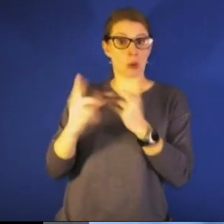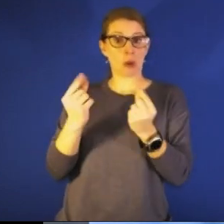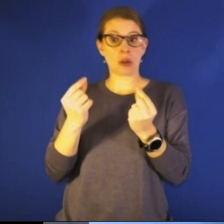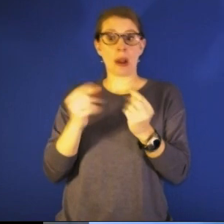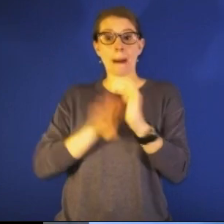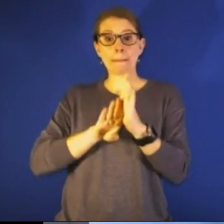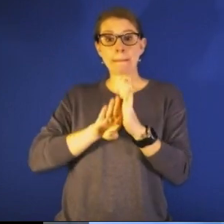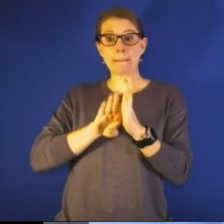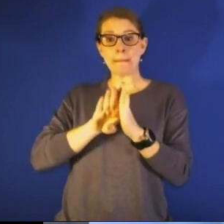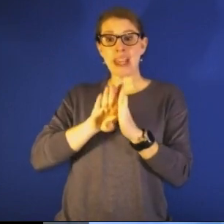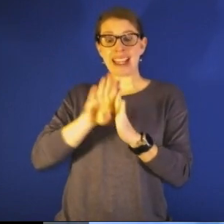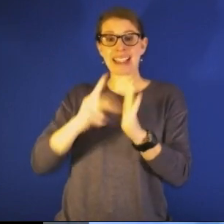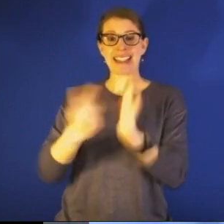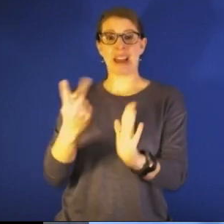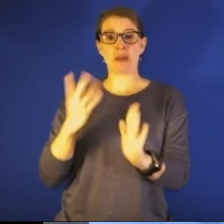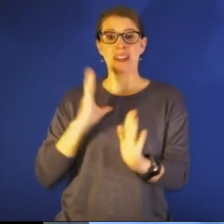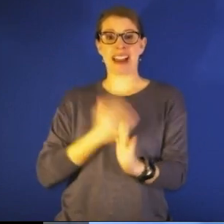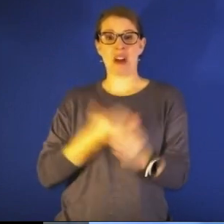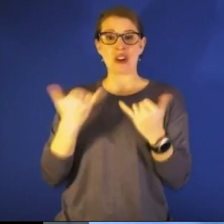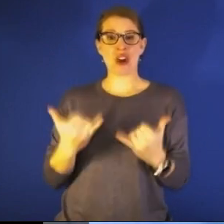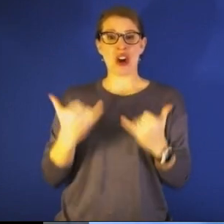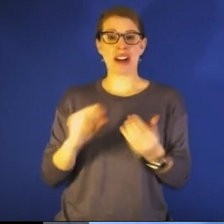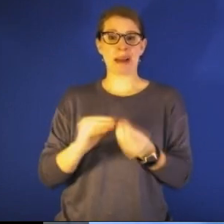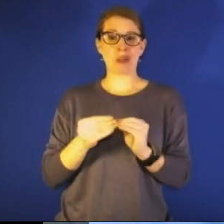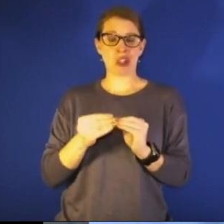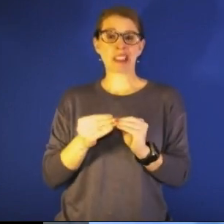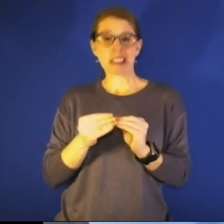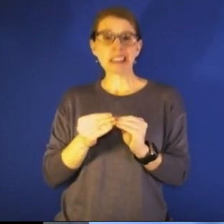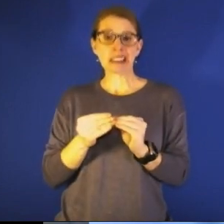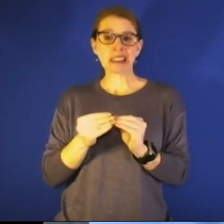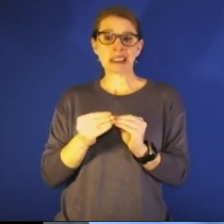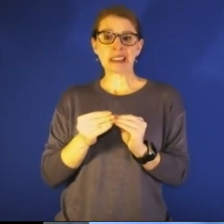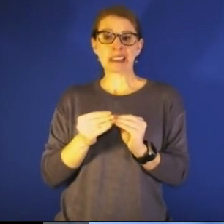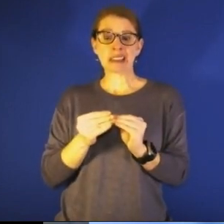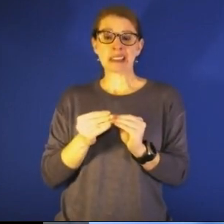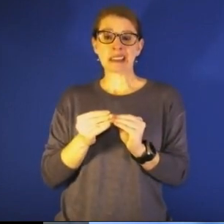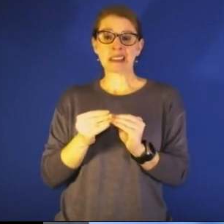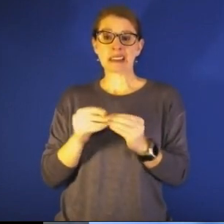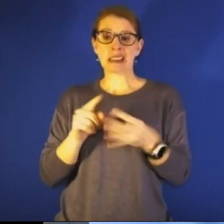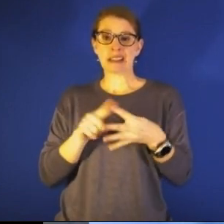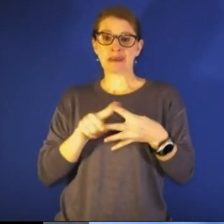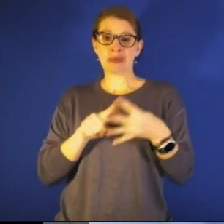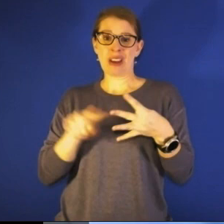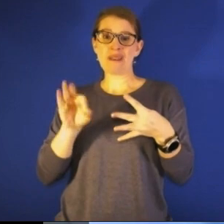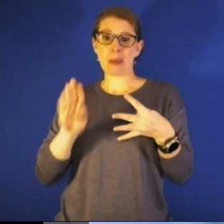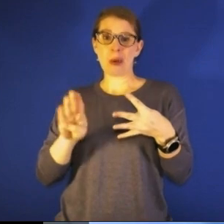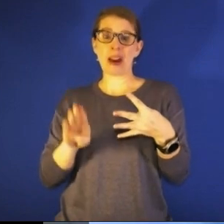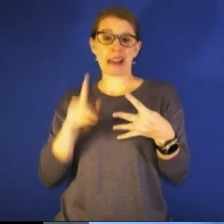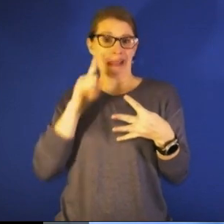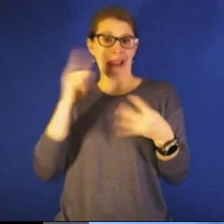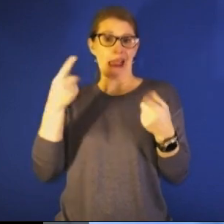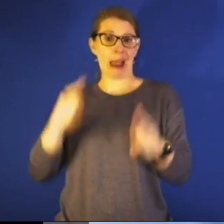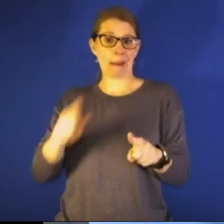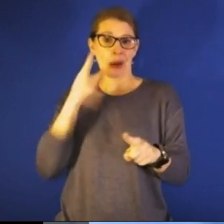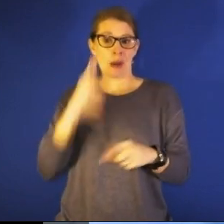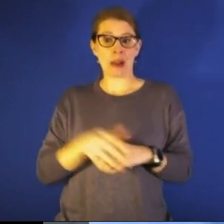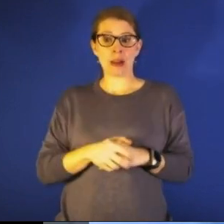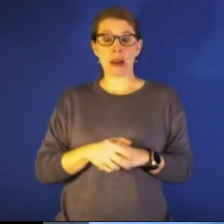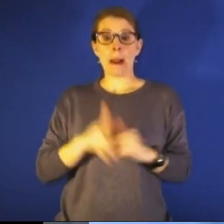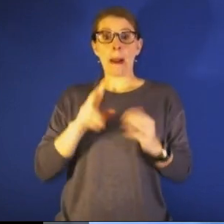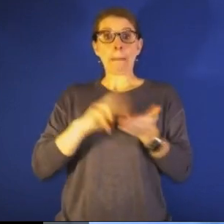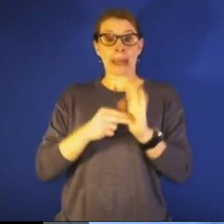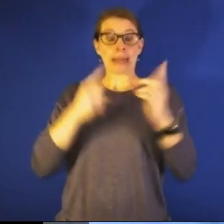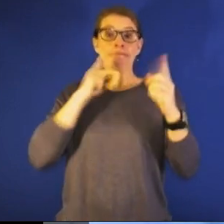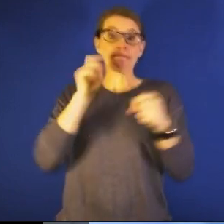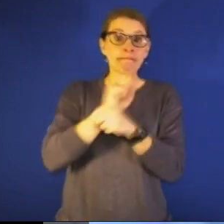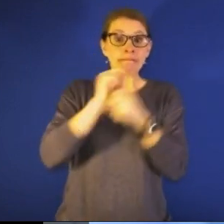that actually doubles our current numbers by the early part of February. Now, is that going to be where we go? We